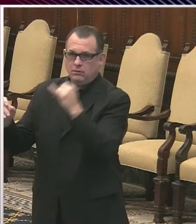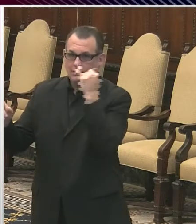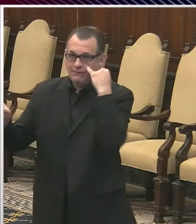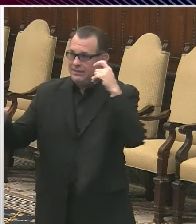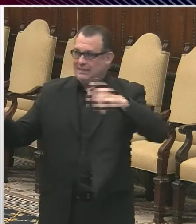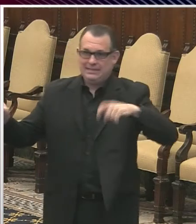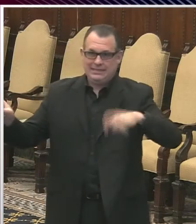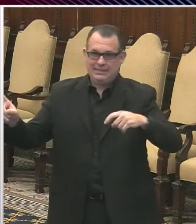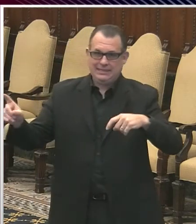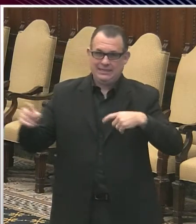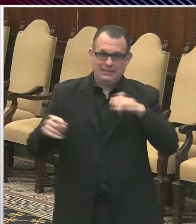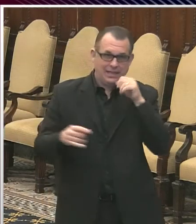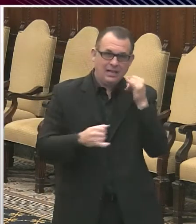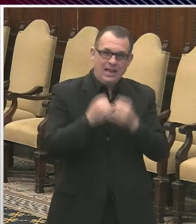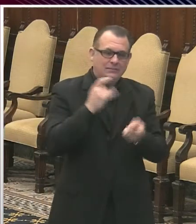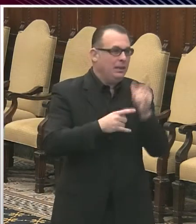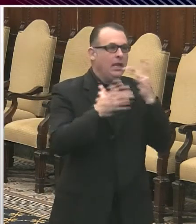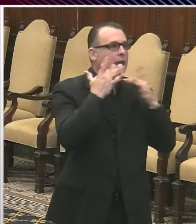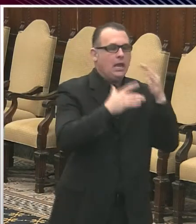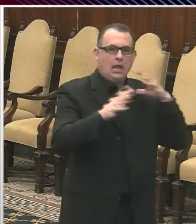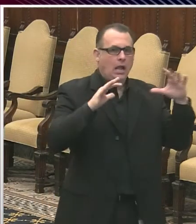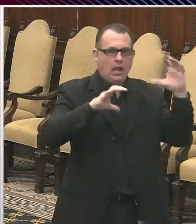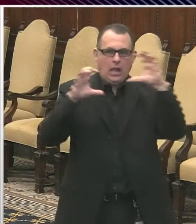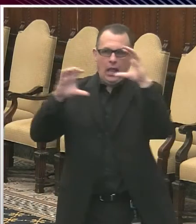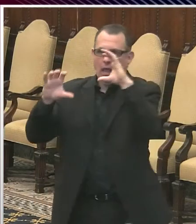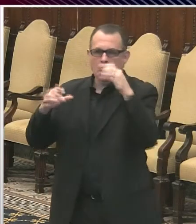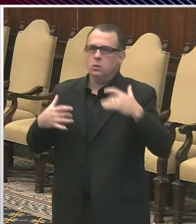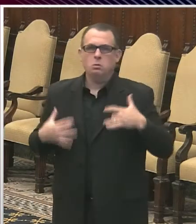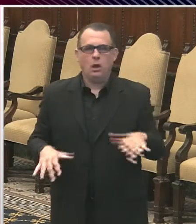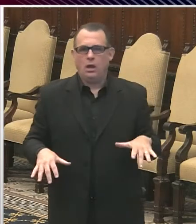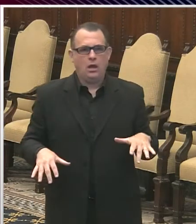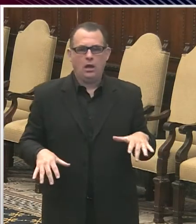scramble for it in October, November if we have something bad happen.